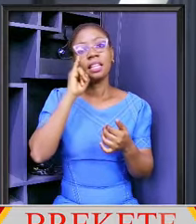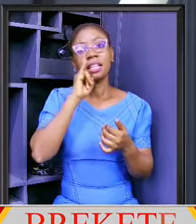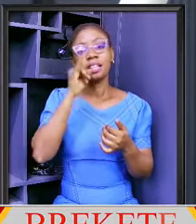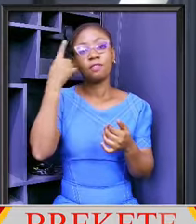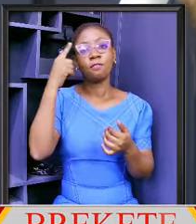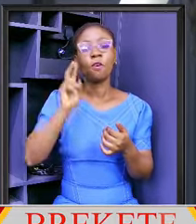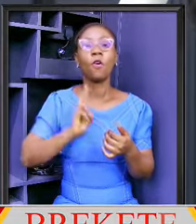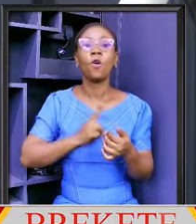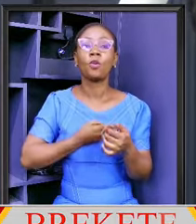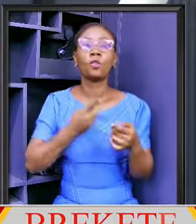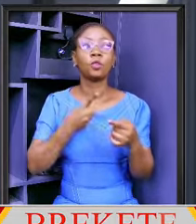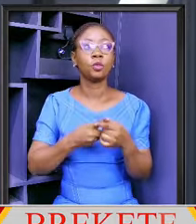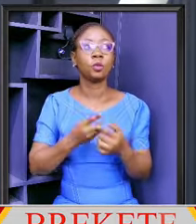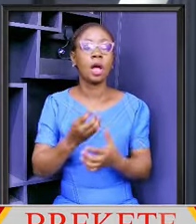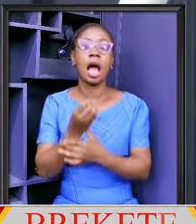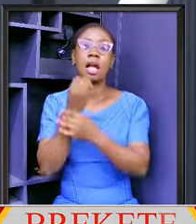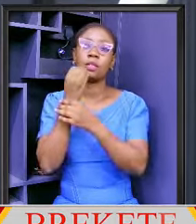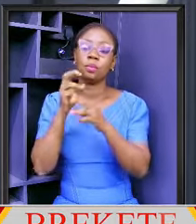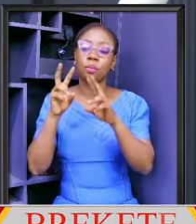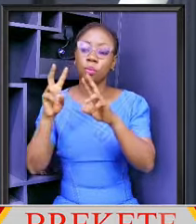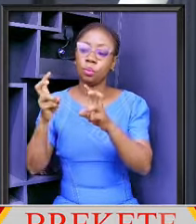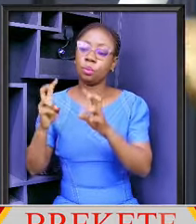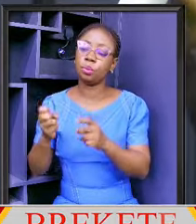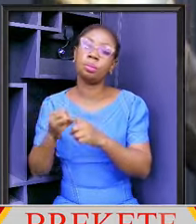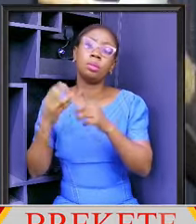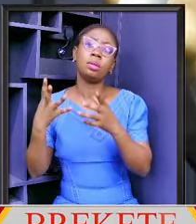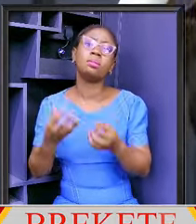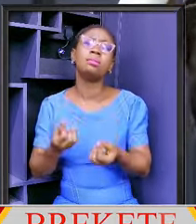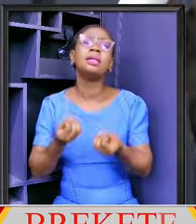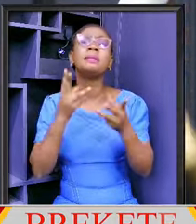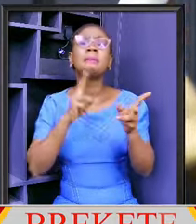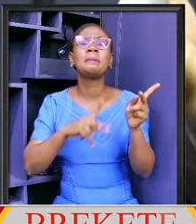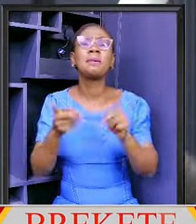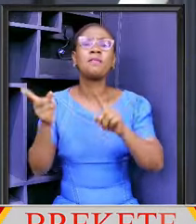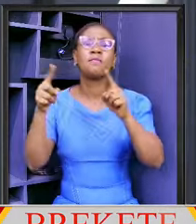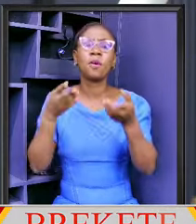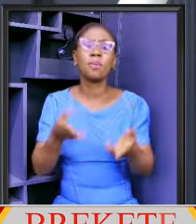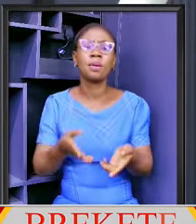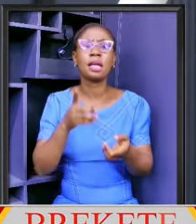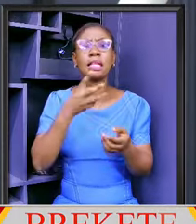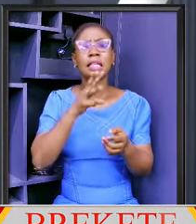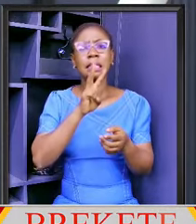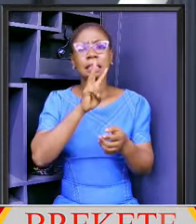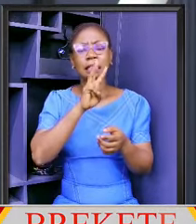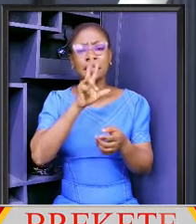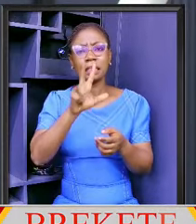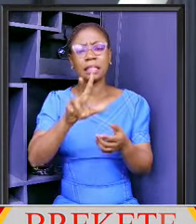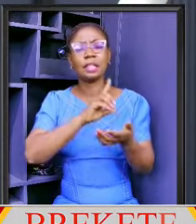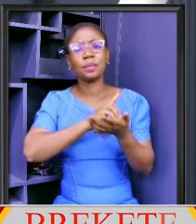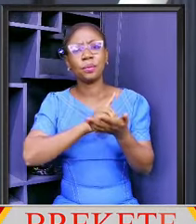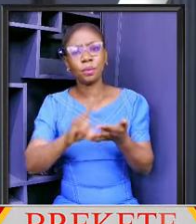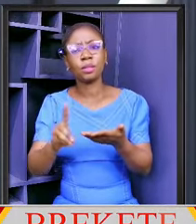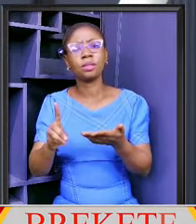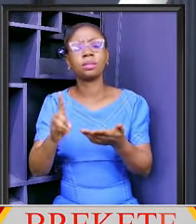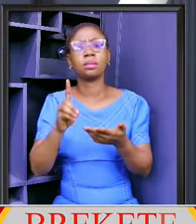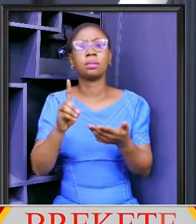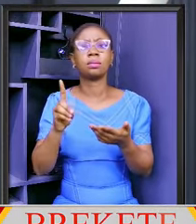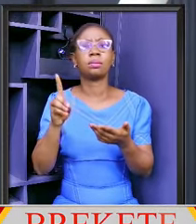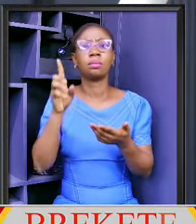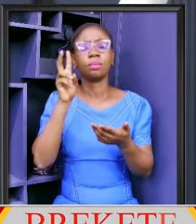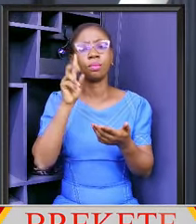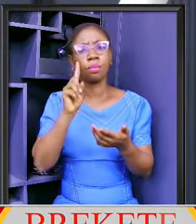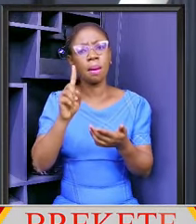a lot, because people, they fool outside. Some people done the 3 weeks, 1 month, 2 months, we never feed you their